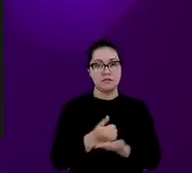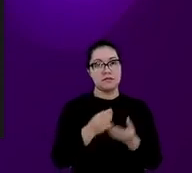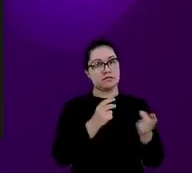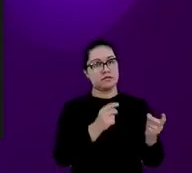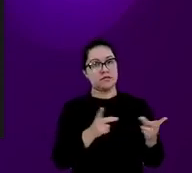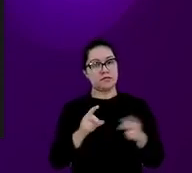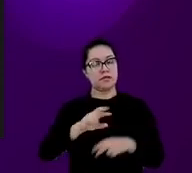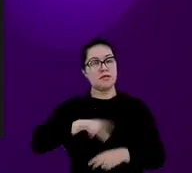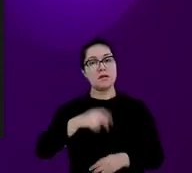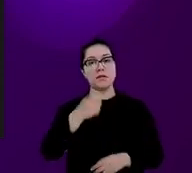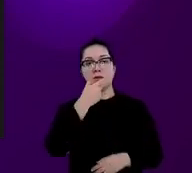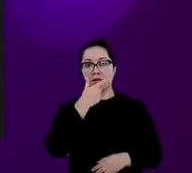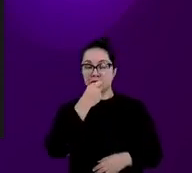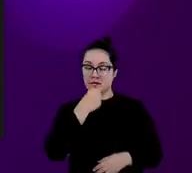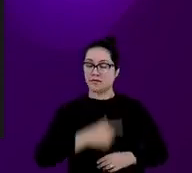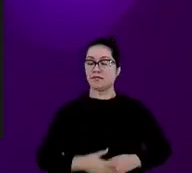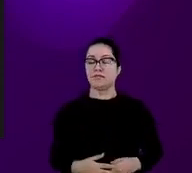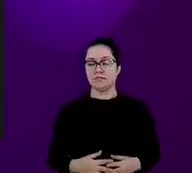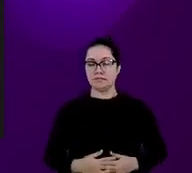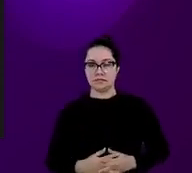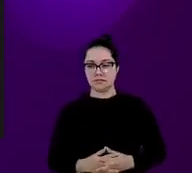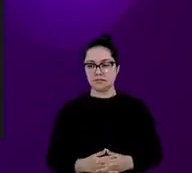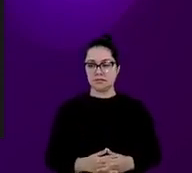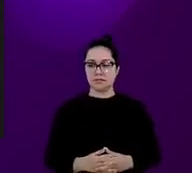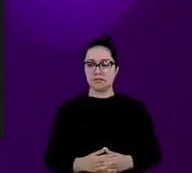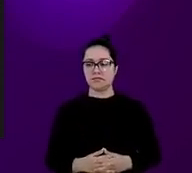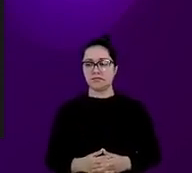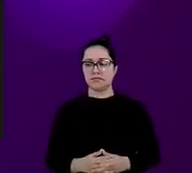So hopefully we can